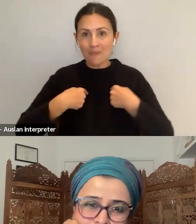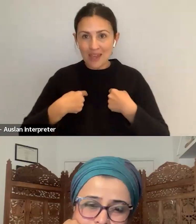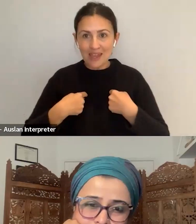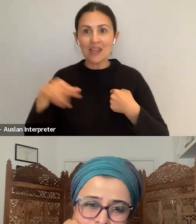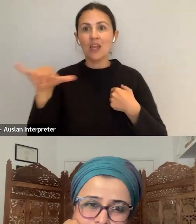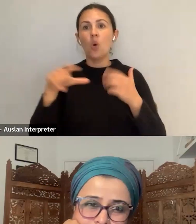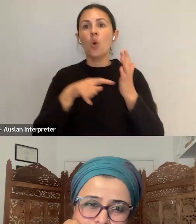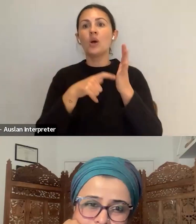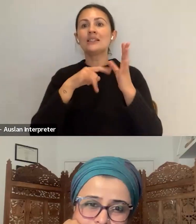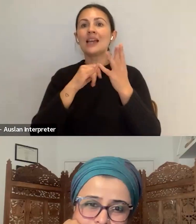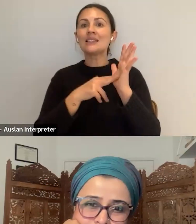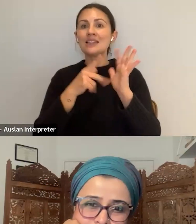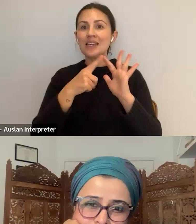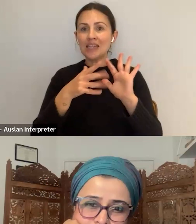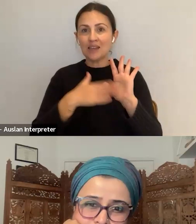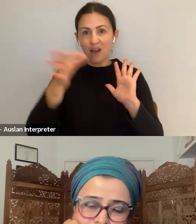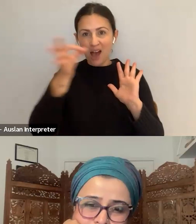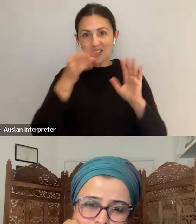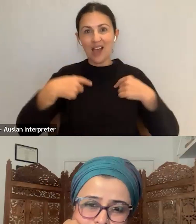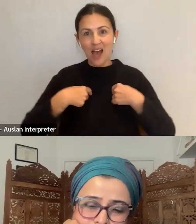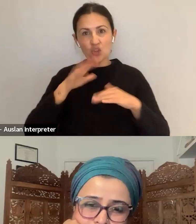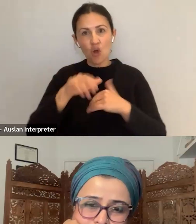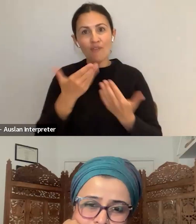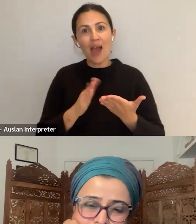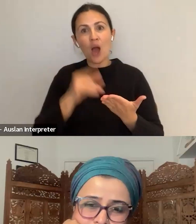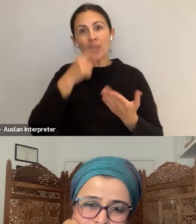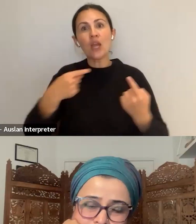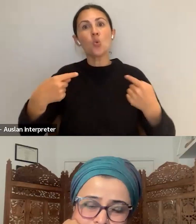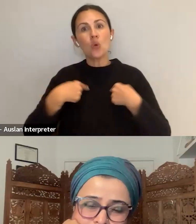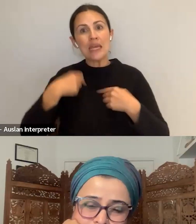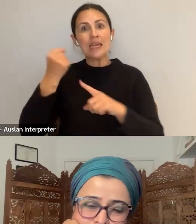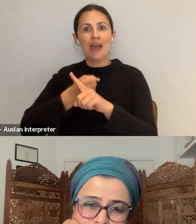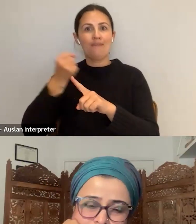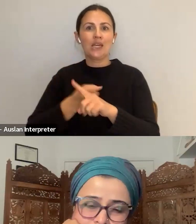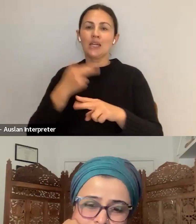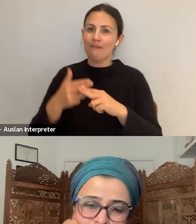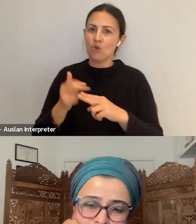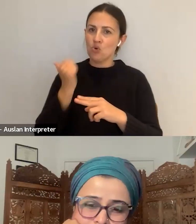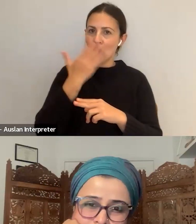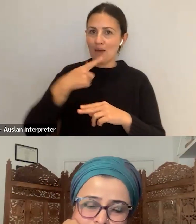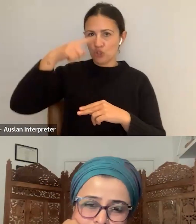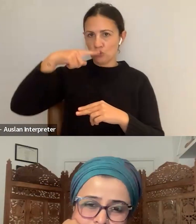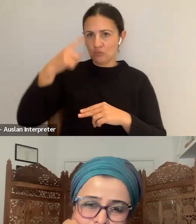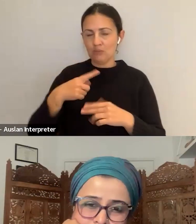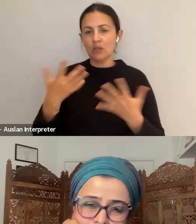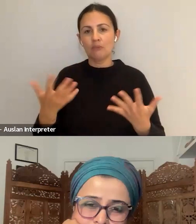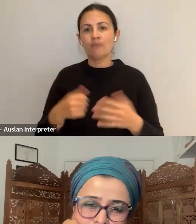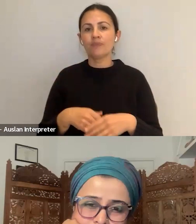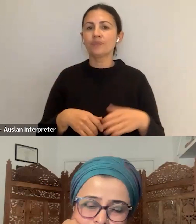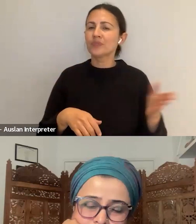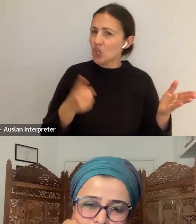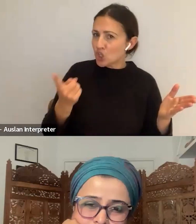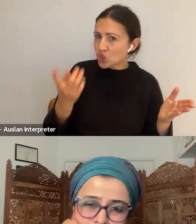are? Have there been examples of really good boards and structures that, you know, boards